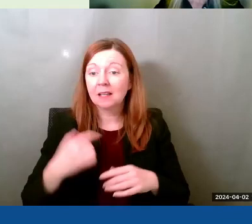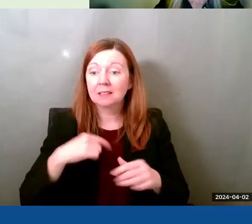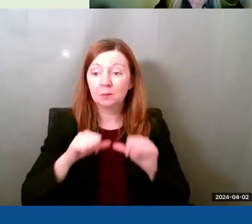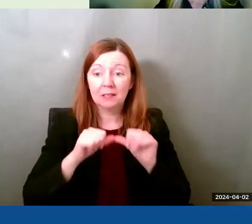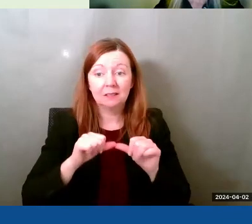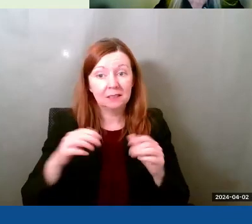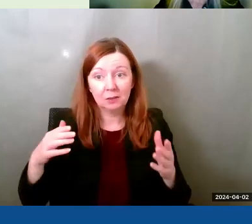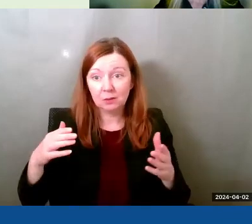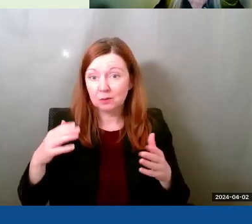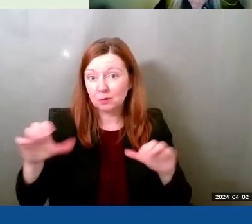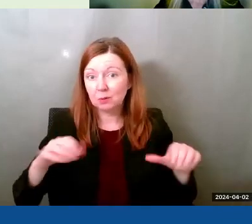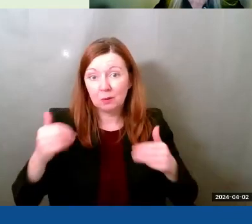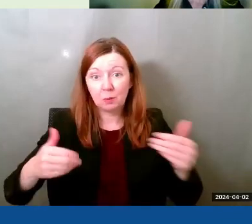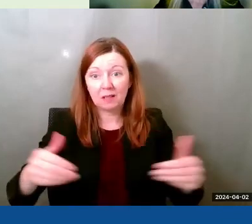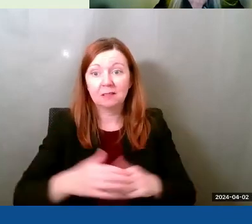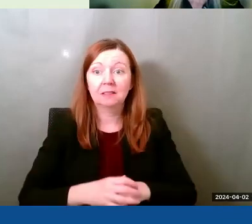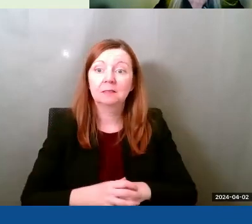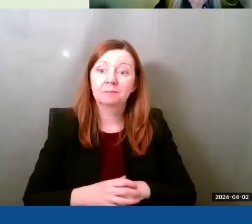this process.